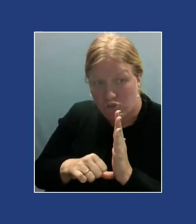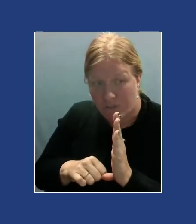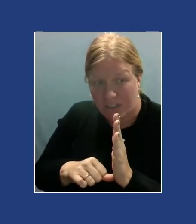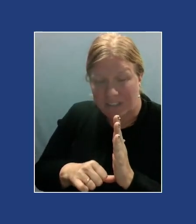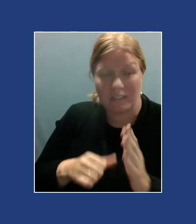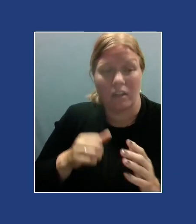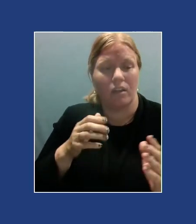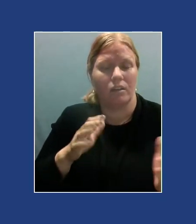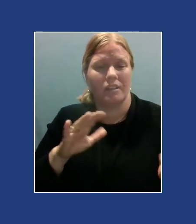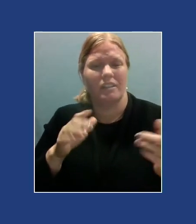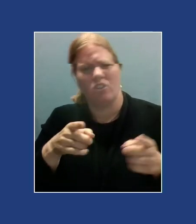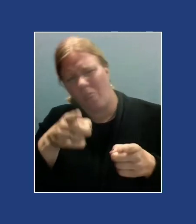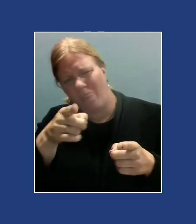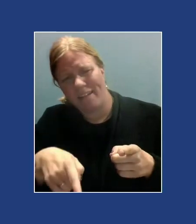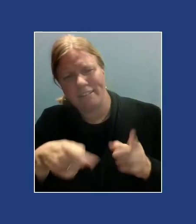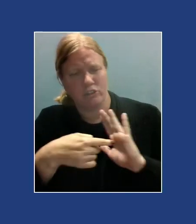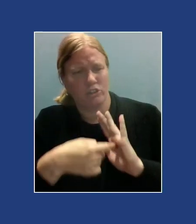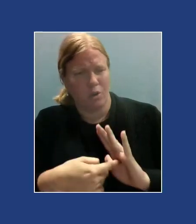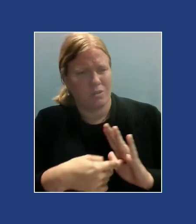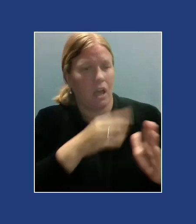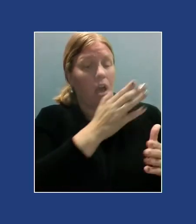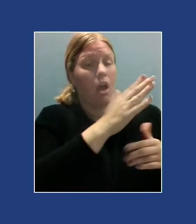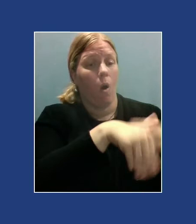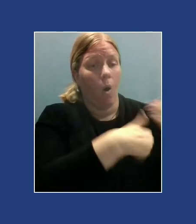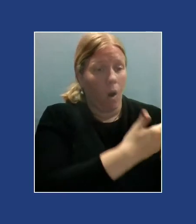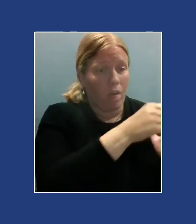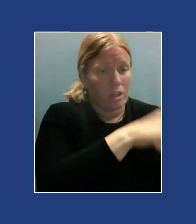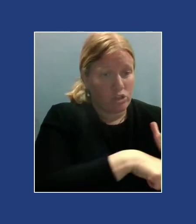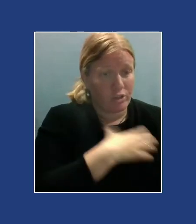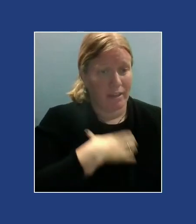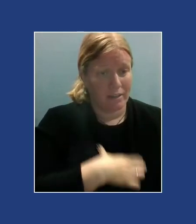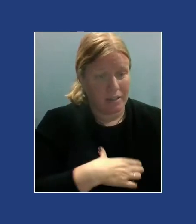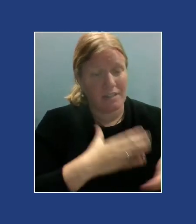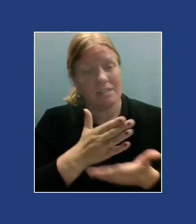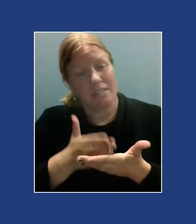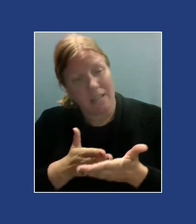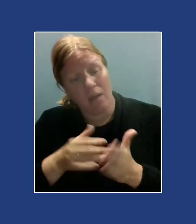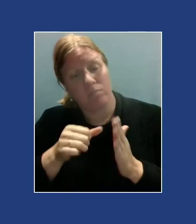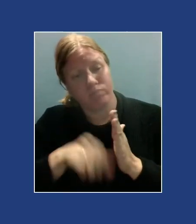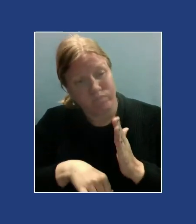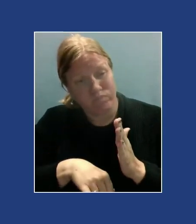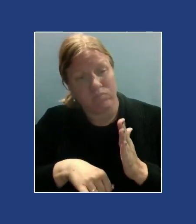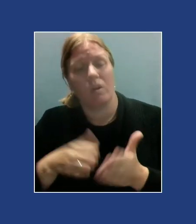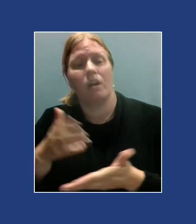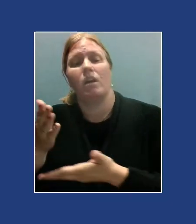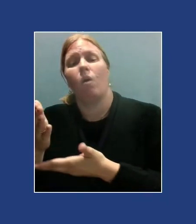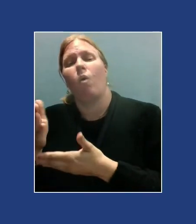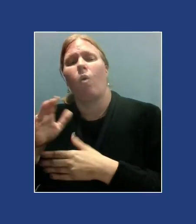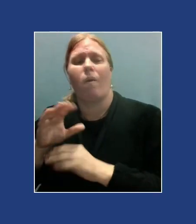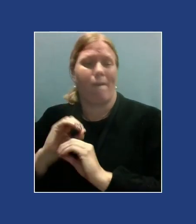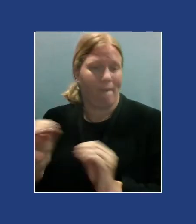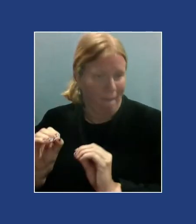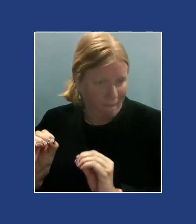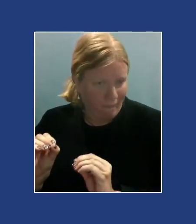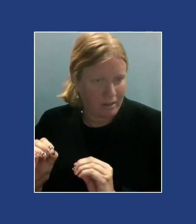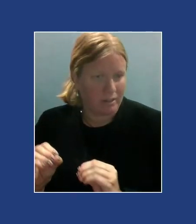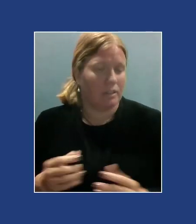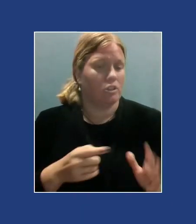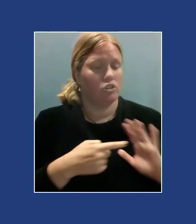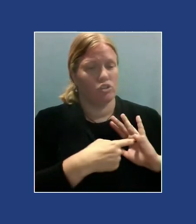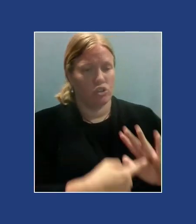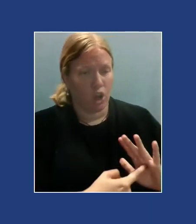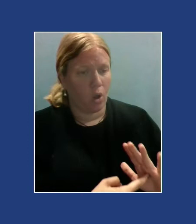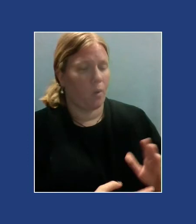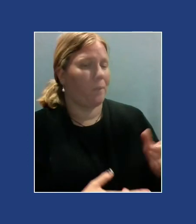they desired had lower odds of past year suicide attempts, past year suicidal ideation, past year smoking, past month